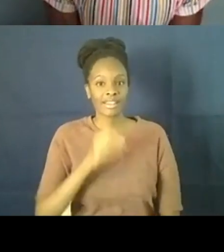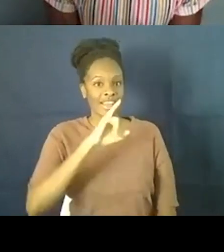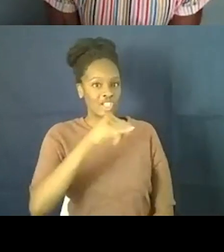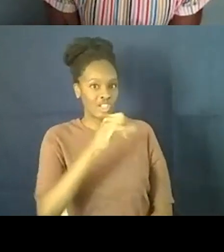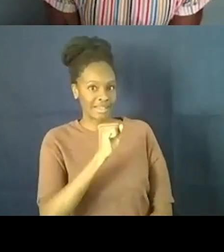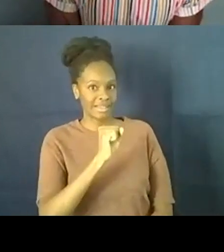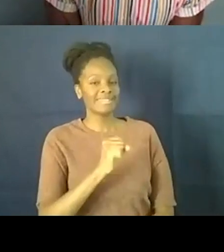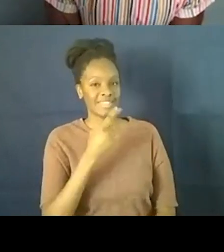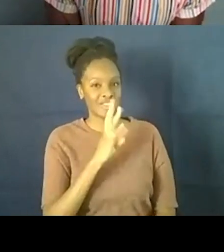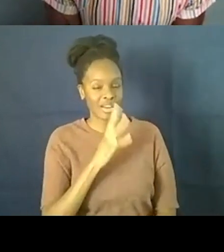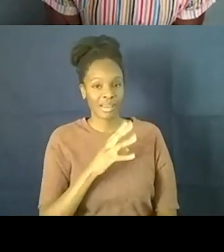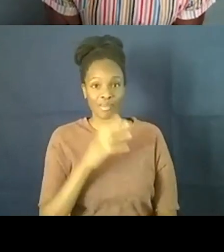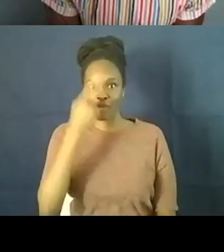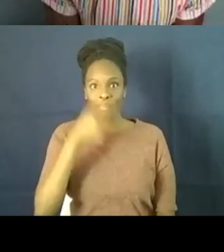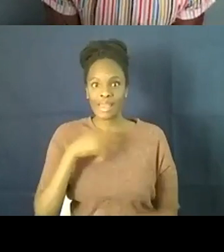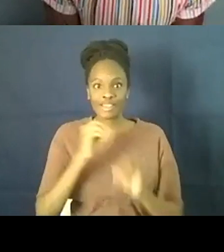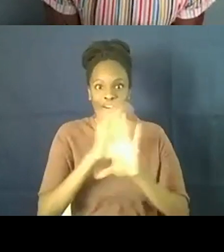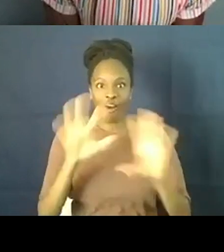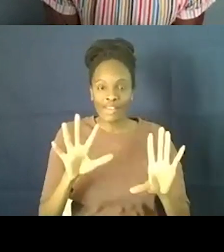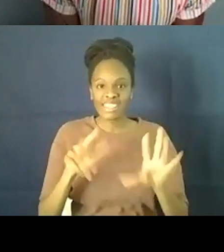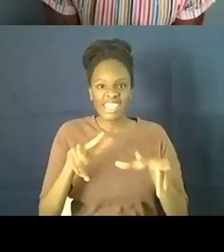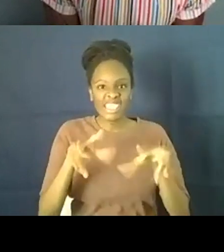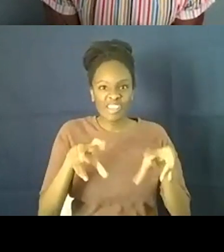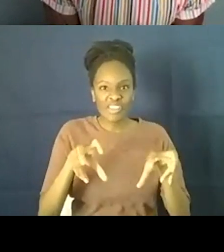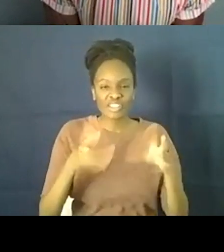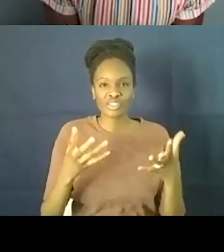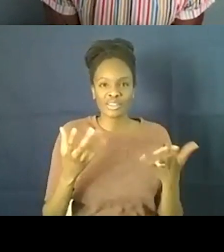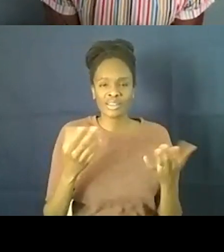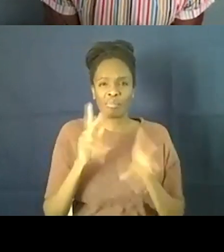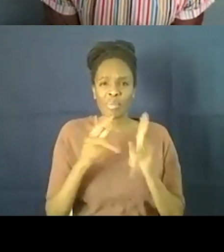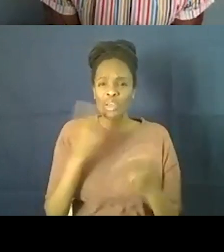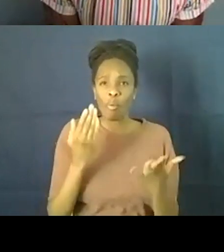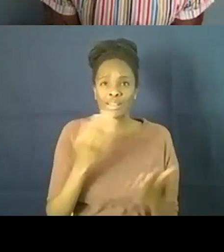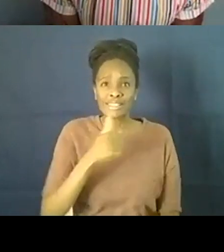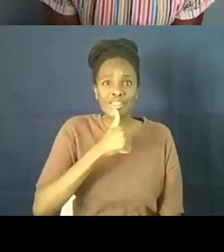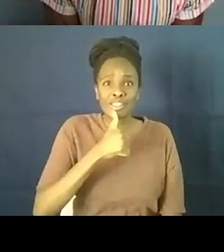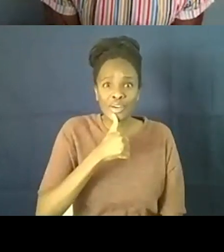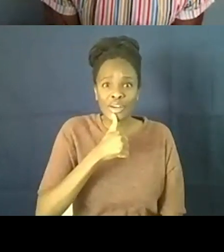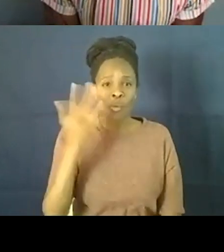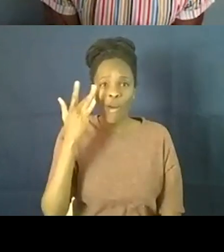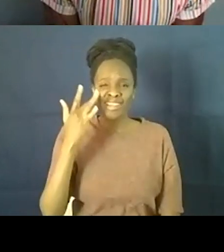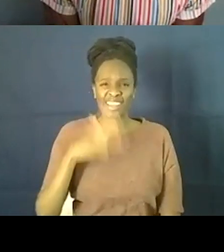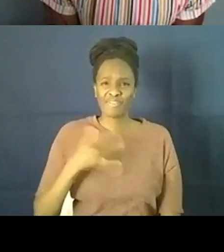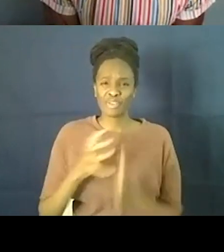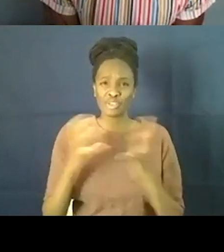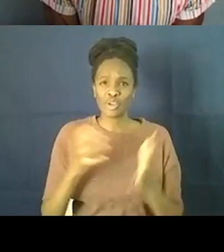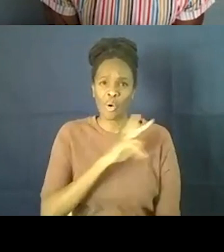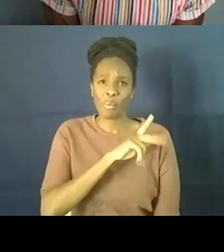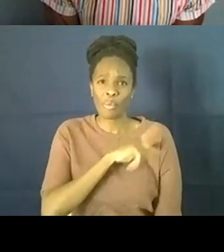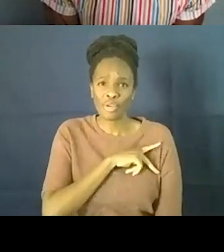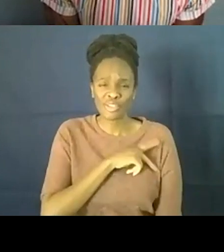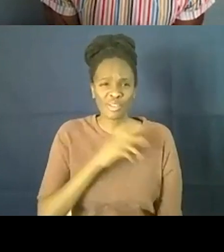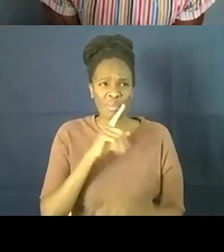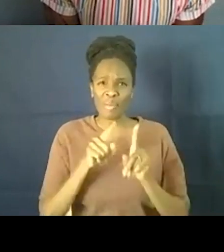to do. It's selfish. It's like, you know, people are like, what's the secret? How does it feel so personal and so universal at the same time? It's